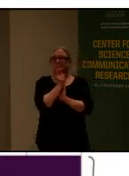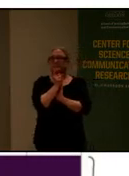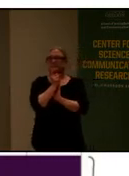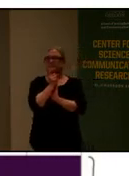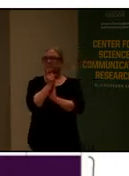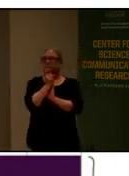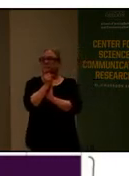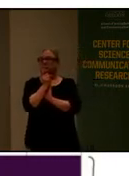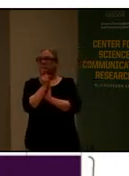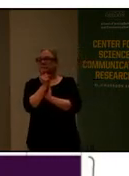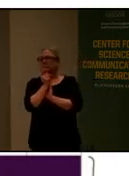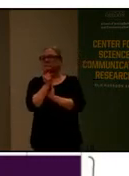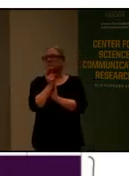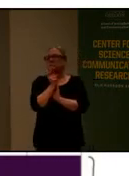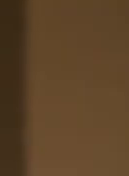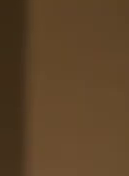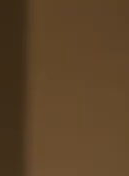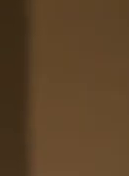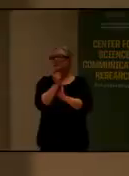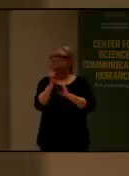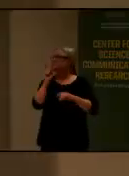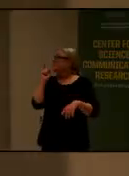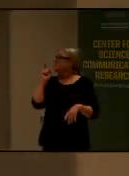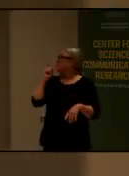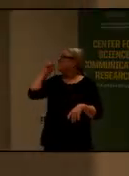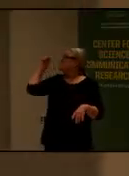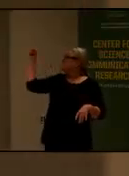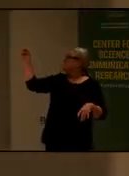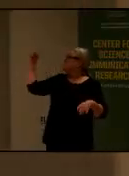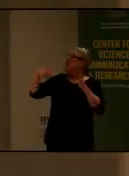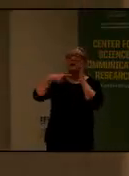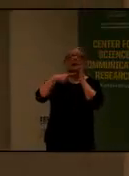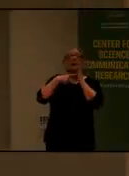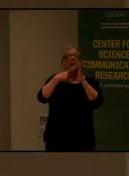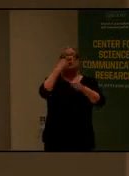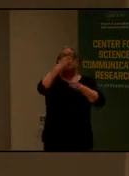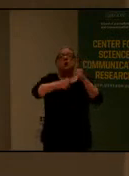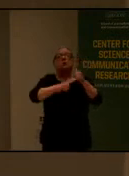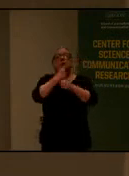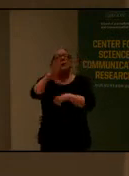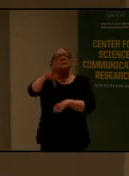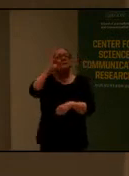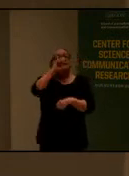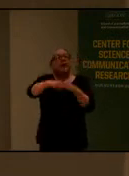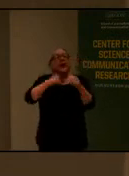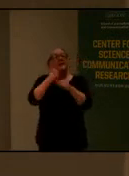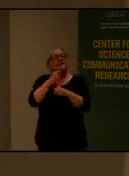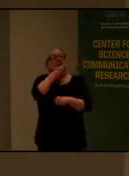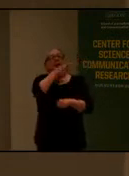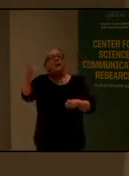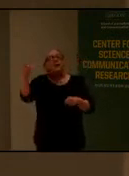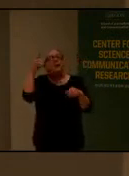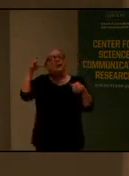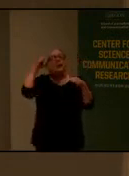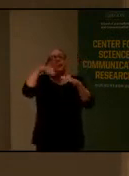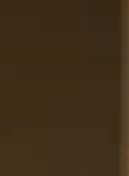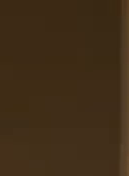So this shows years. So I want you to find the year you were born. You can date yourself.